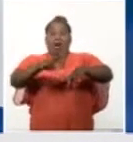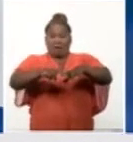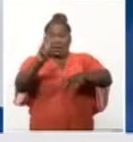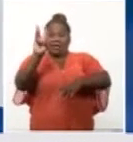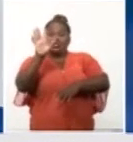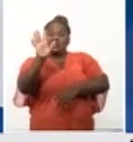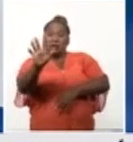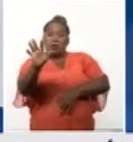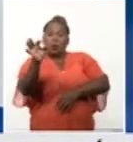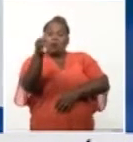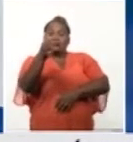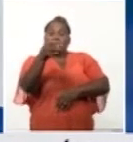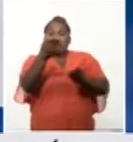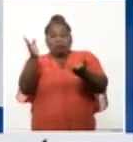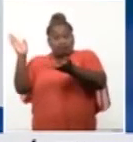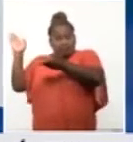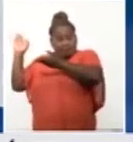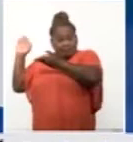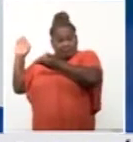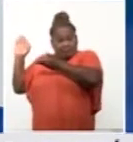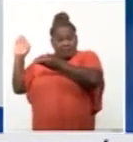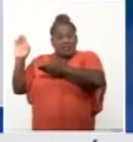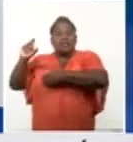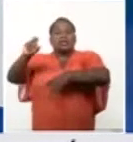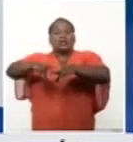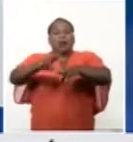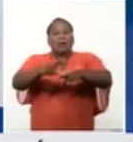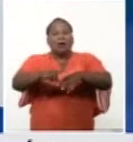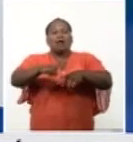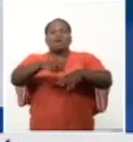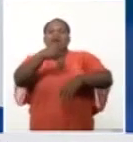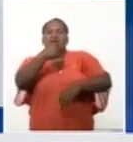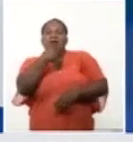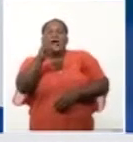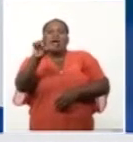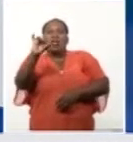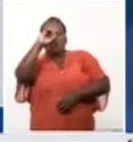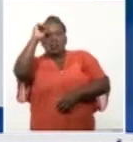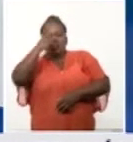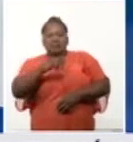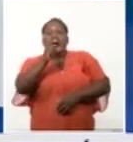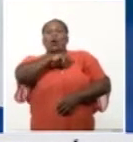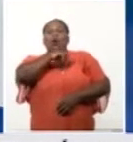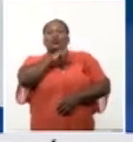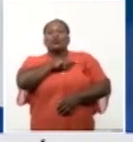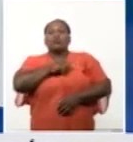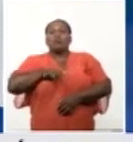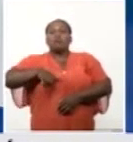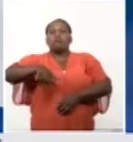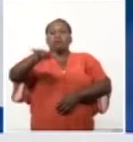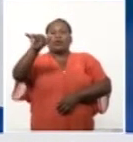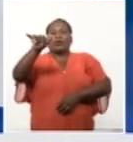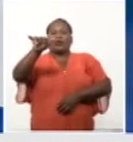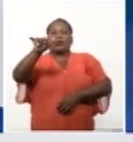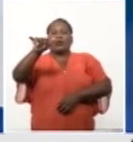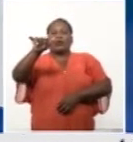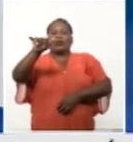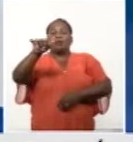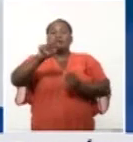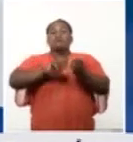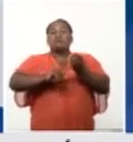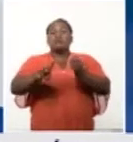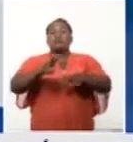and they are distributed in 5 municipalities, as you can see: Centro Havana, Old Havana, La Lisa, Cotorro, and Boyeros.